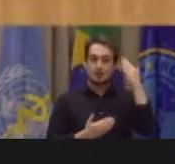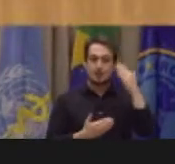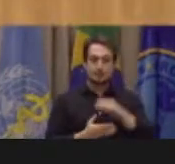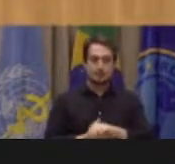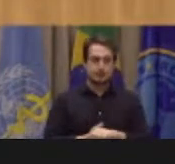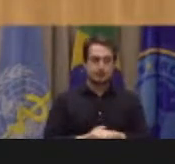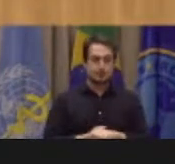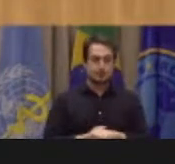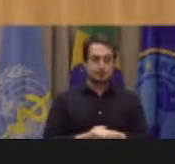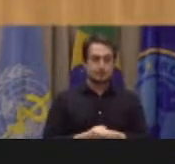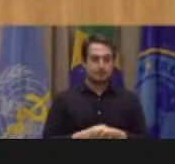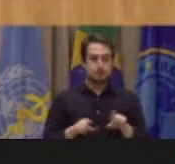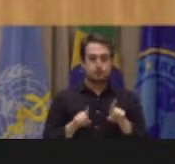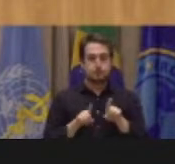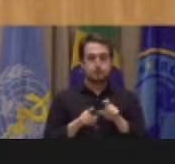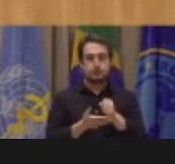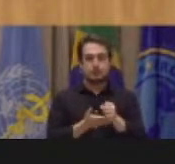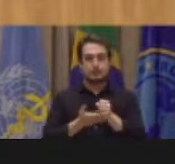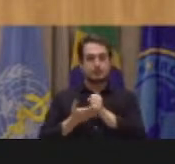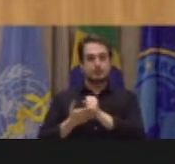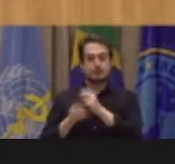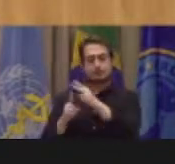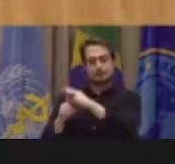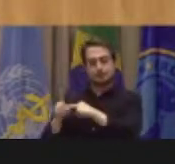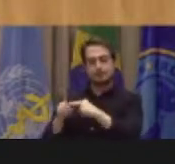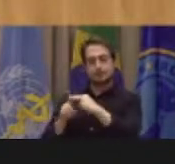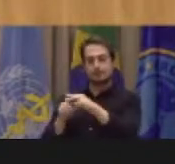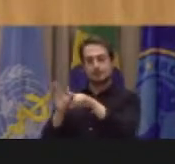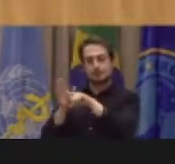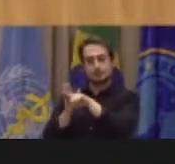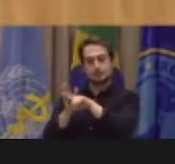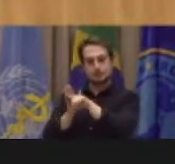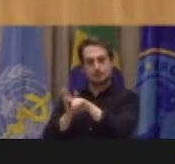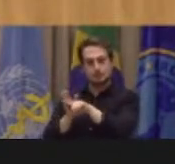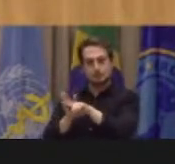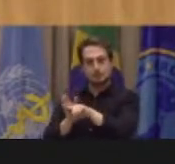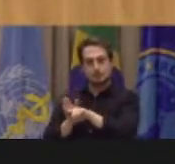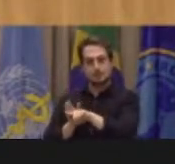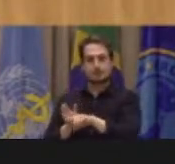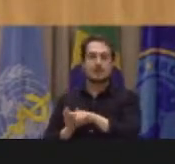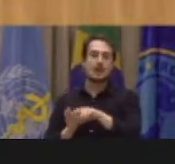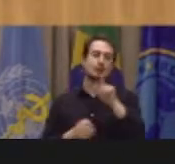Jailson. And this also brings the perspective of the